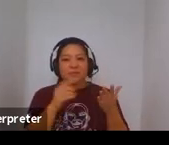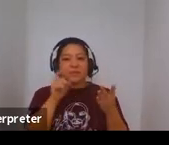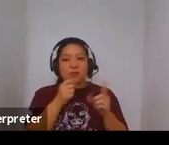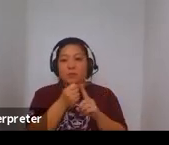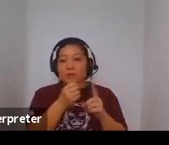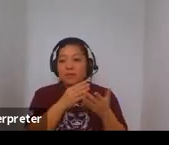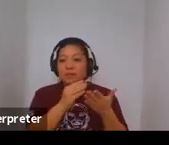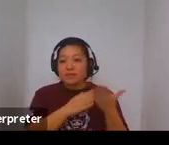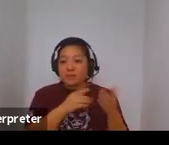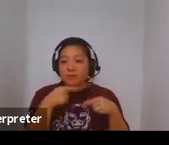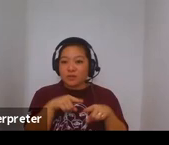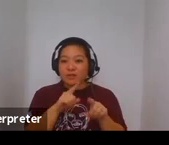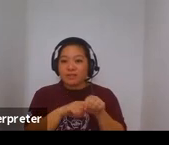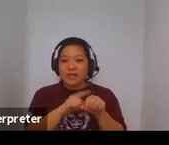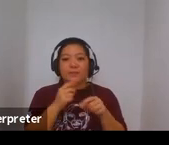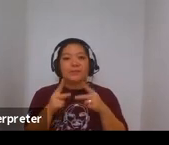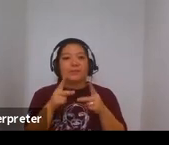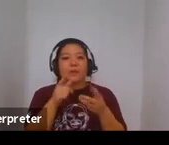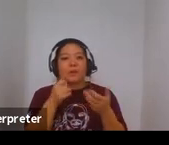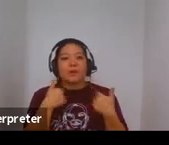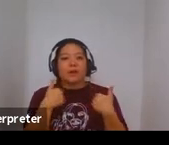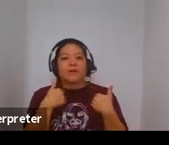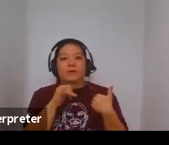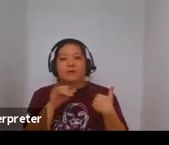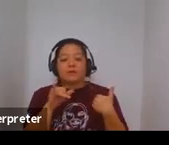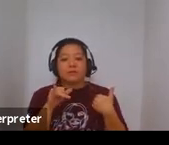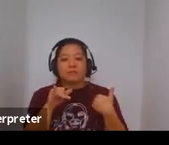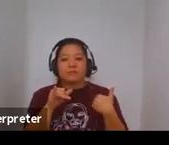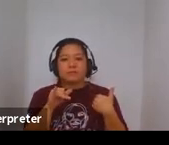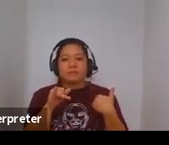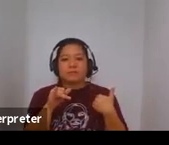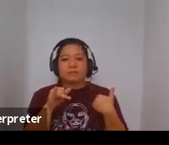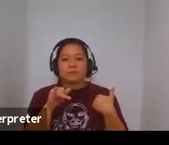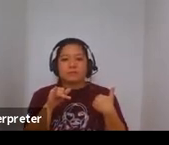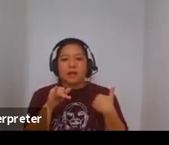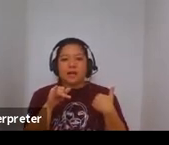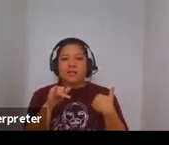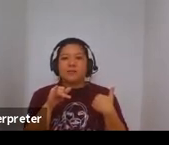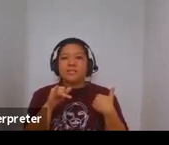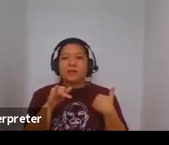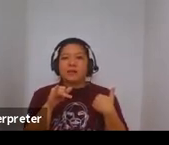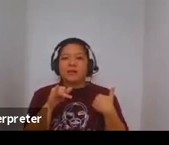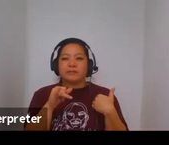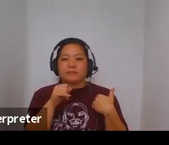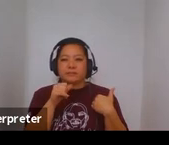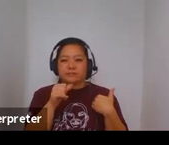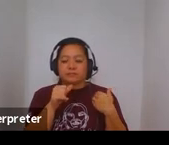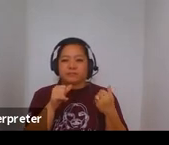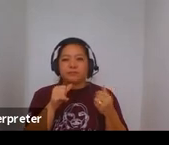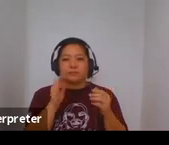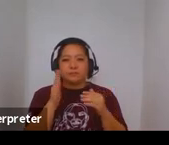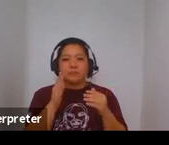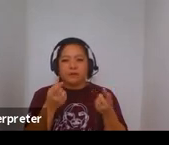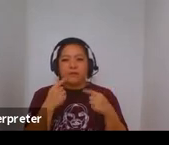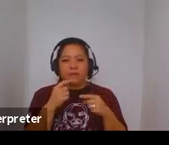And during that time, people that had these urges or had caused this harm but wanted to change it would come